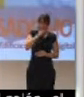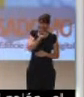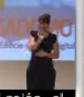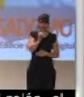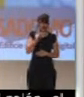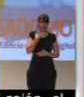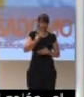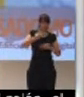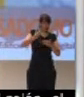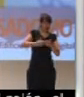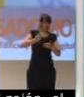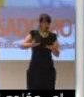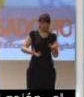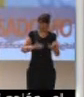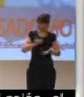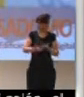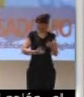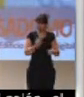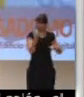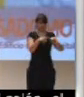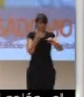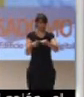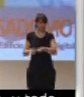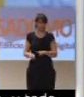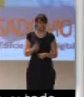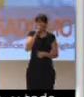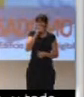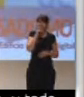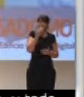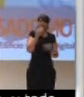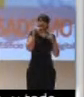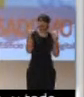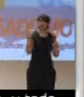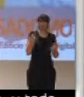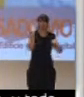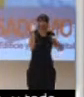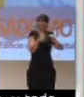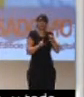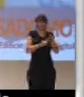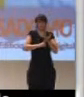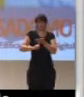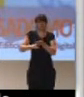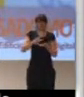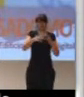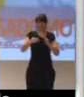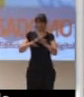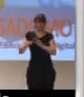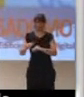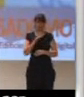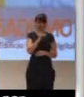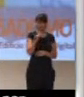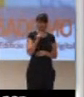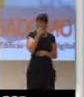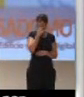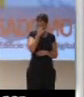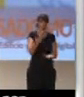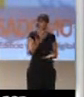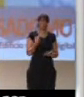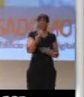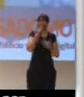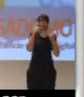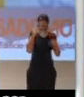different environments in our home, such as the bathroom, the living room, the kitchen, all of this through the same interface.